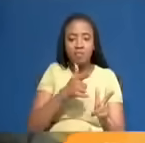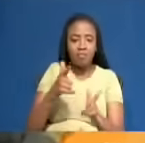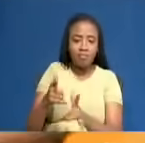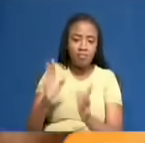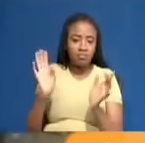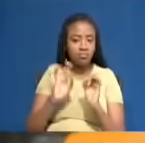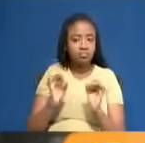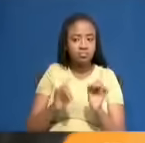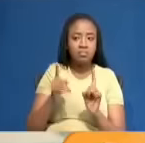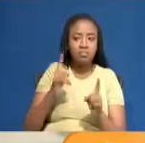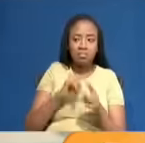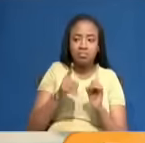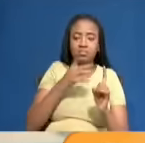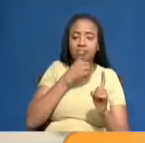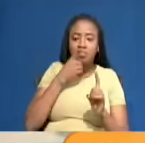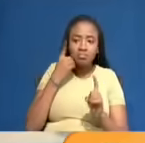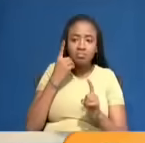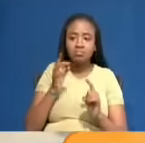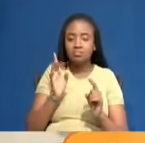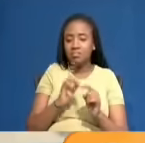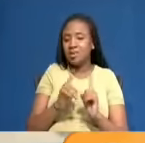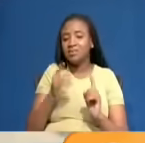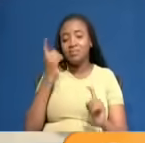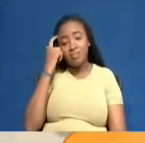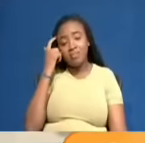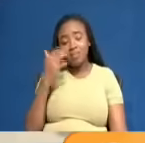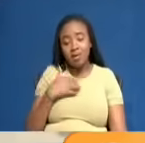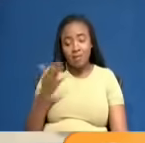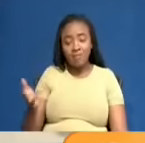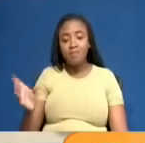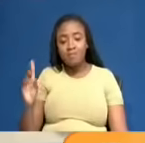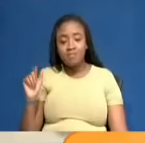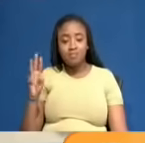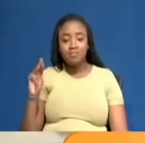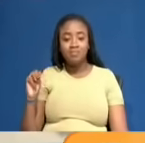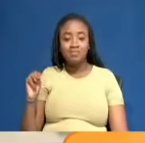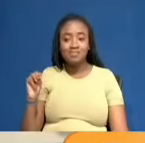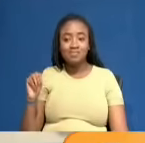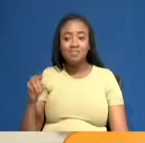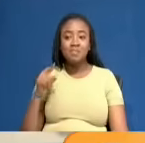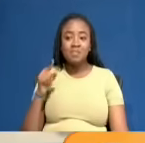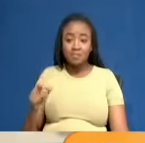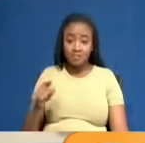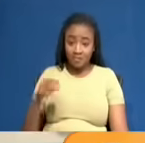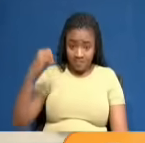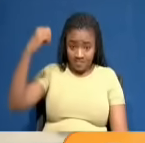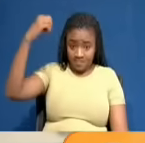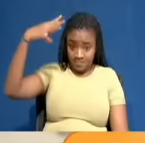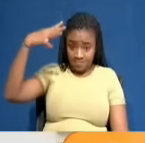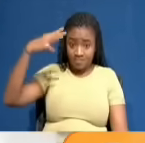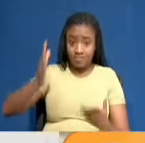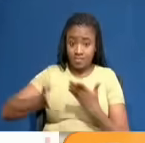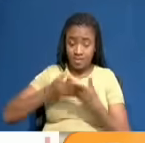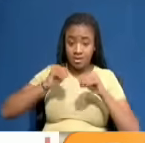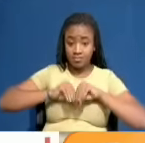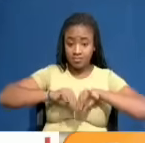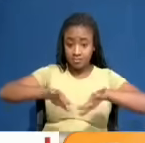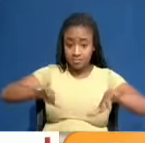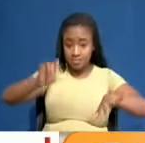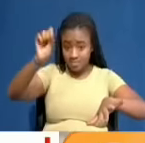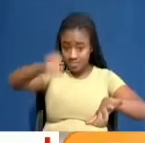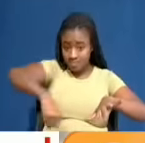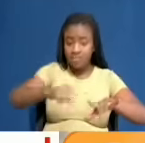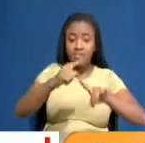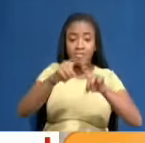what they don't know, we got also this. This one, instead of it being used as a source of power only, it can also be used as a source